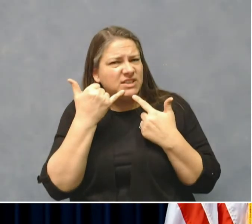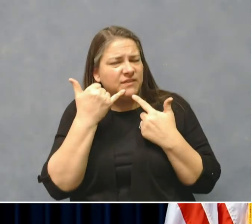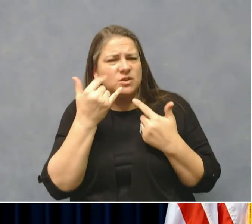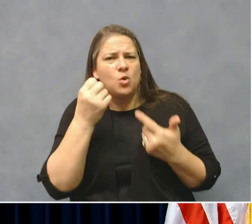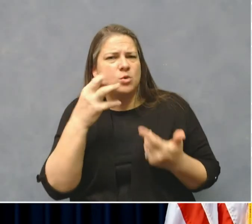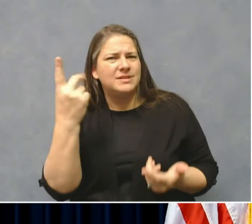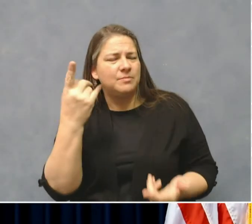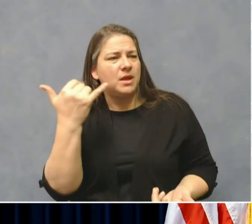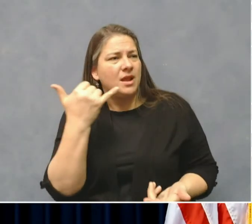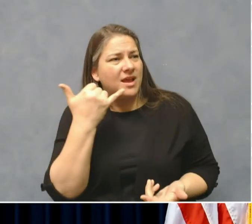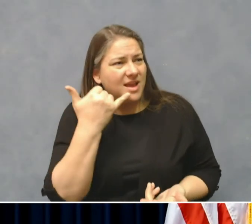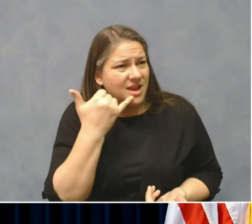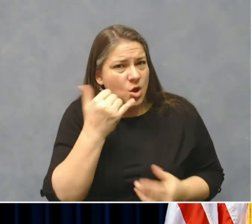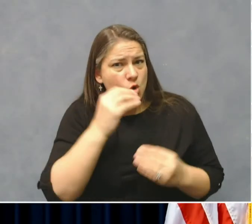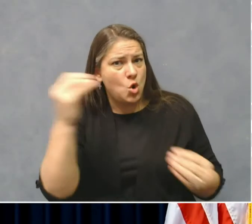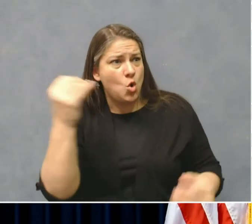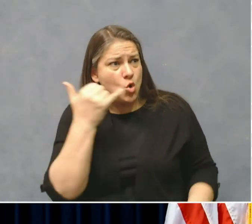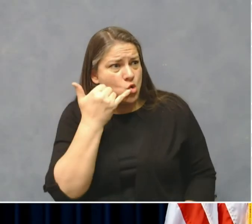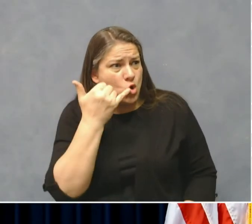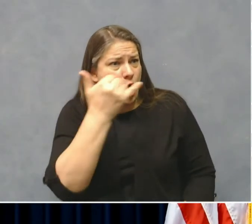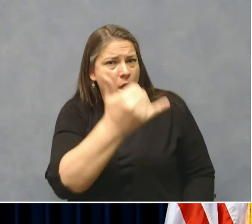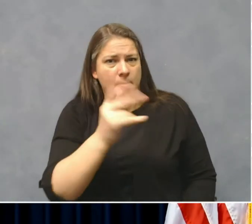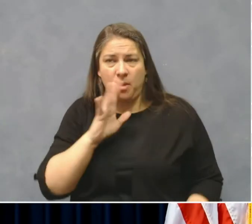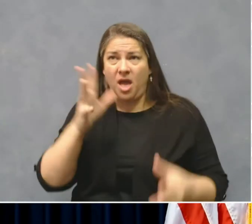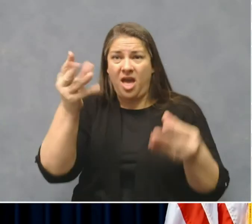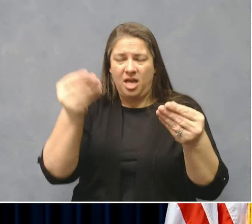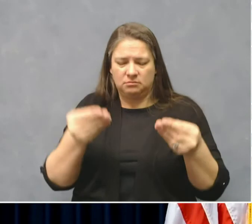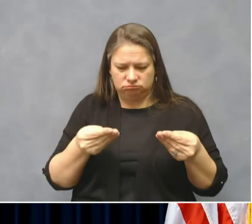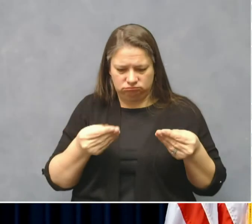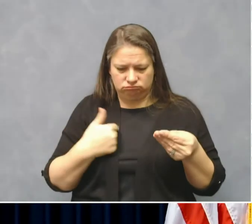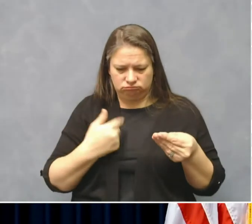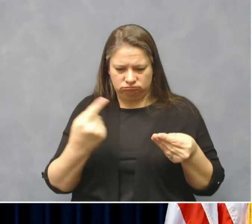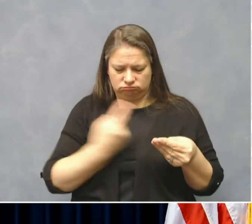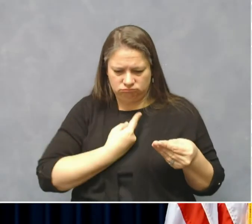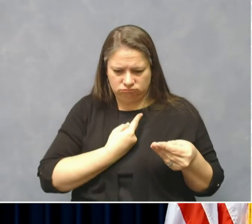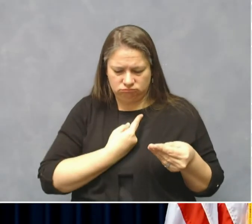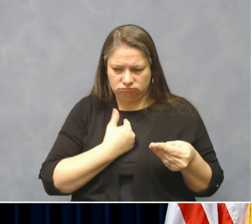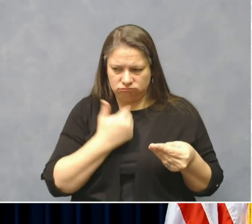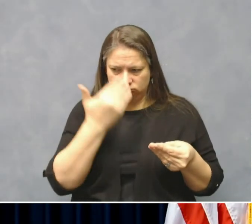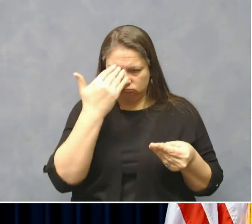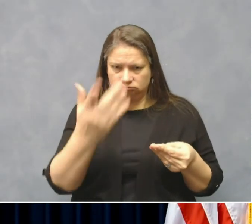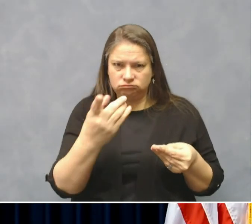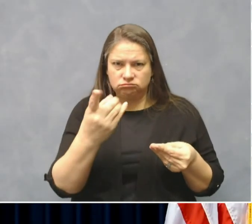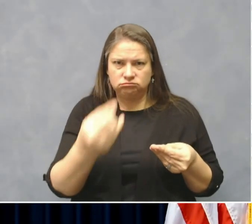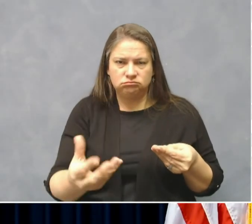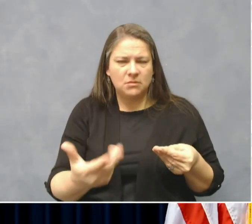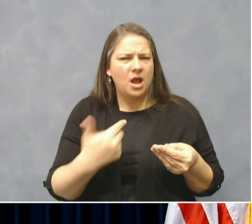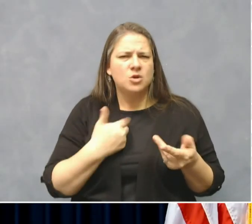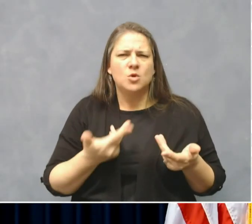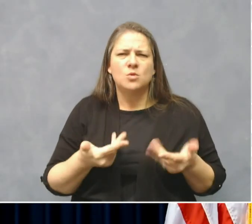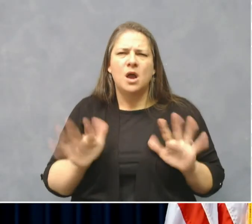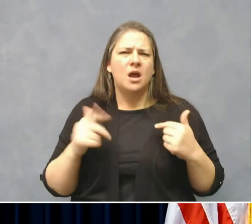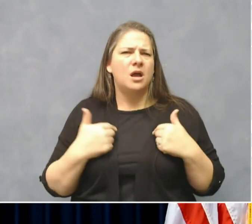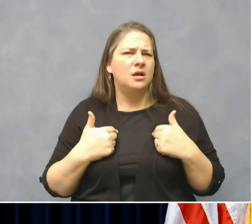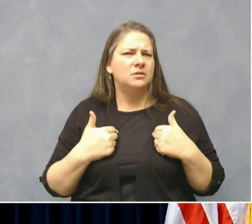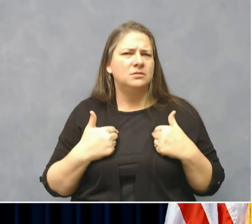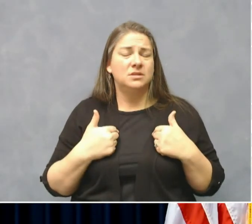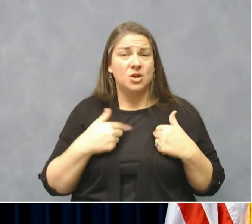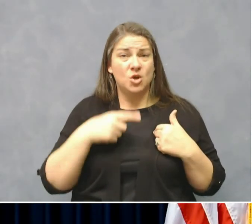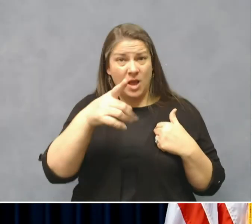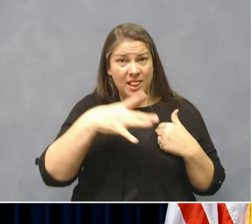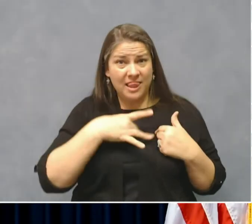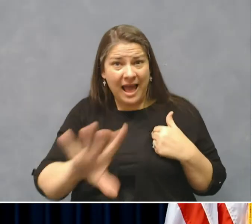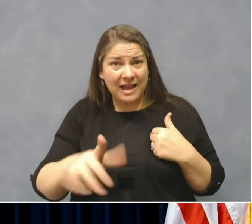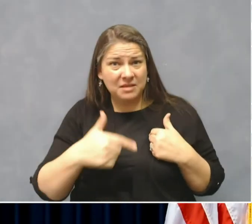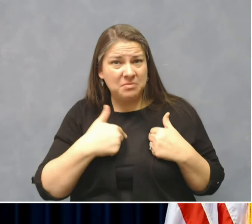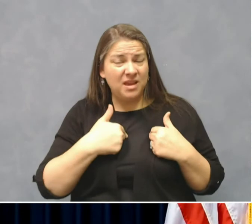alone during this. I don't want to leave our people alone. Whether they like or don't like me, my job is to try to be there